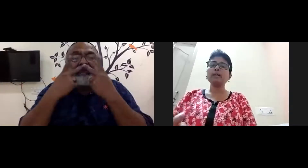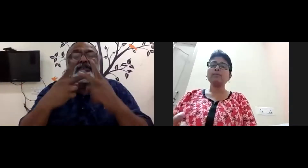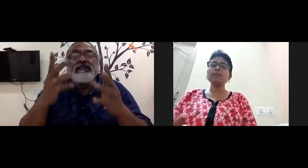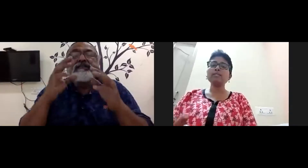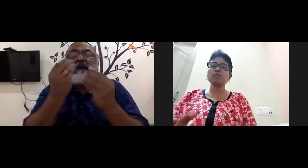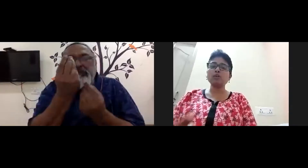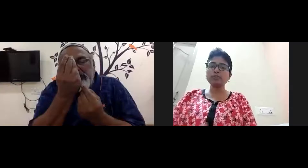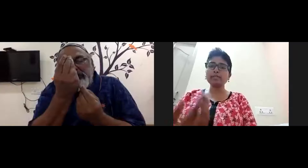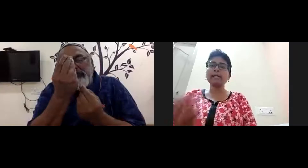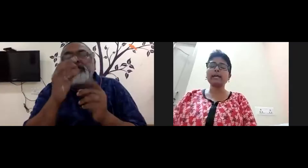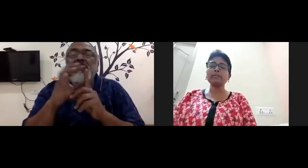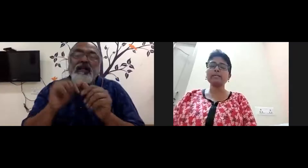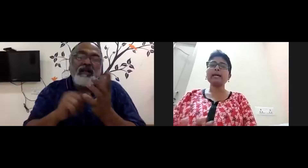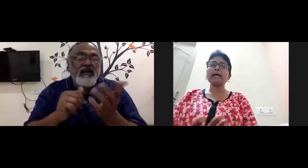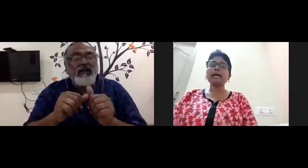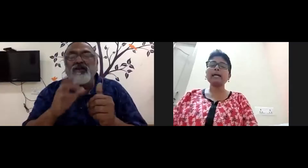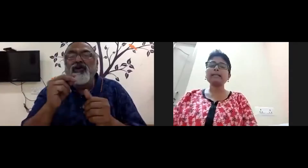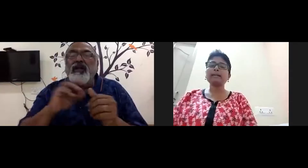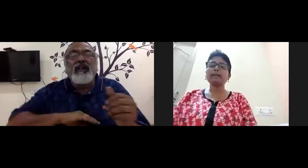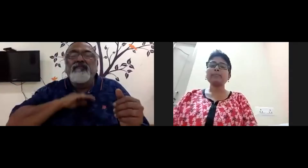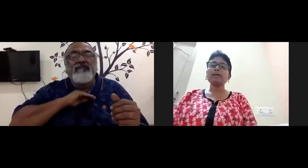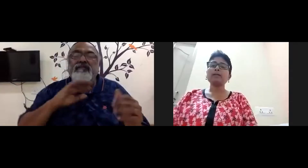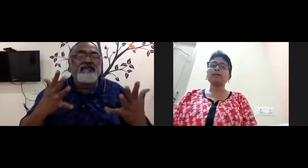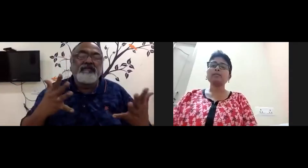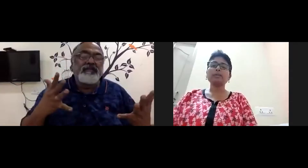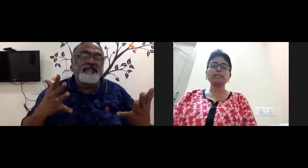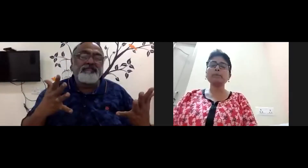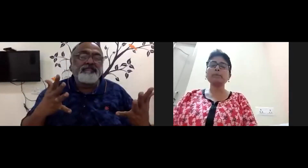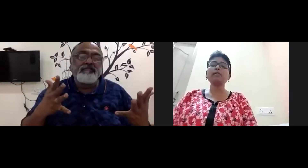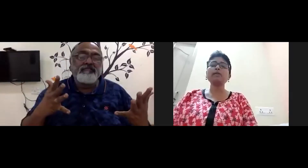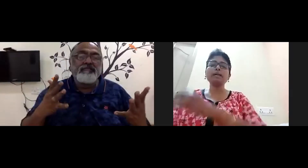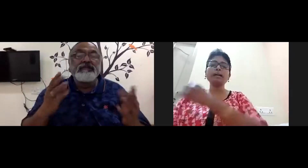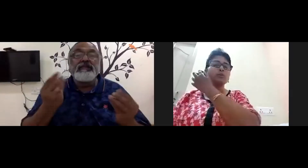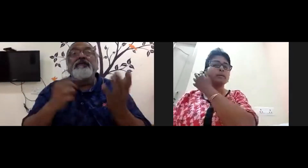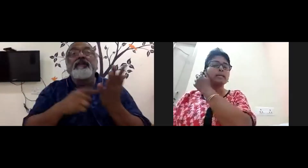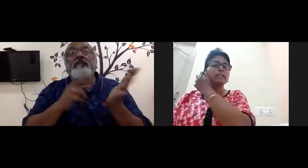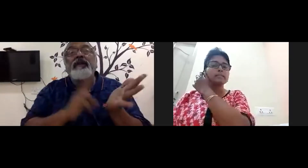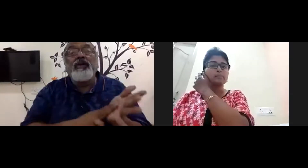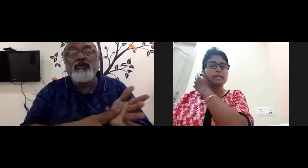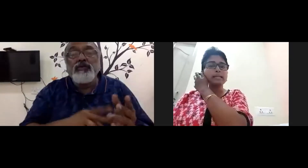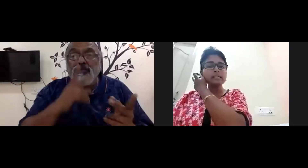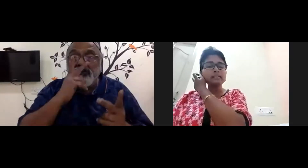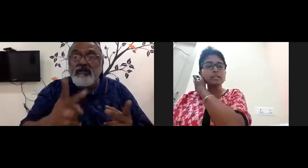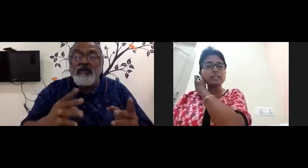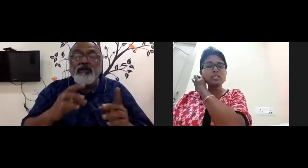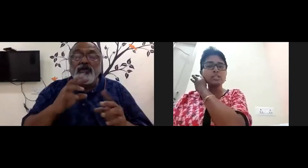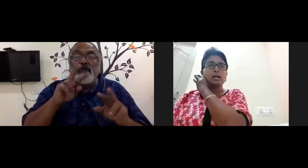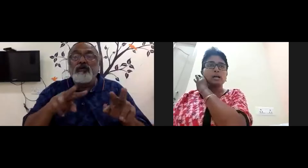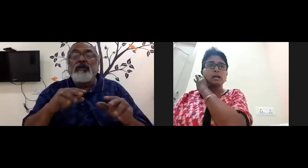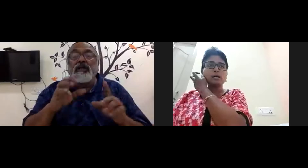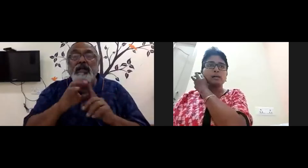data which is not really adequate. And so in Tamil Nadu, we are looking at some data